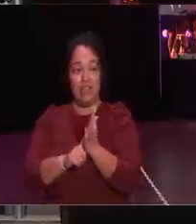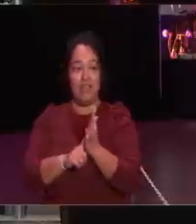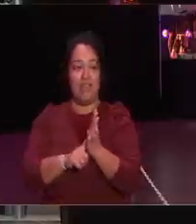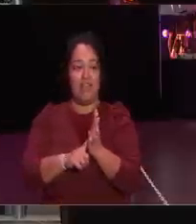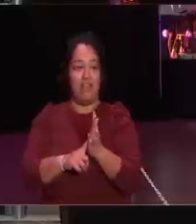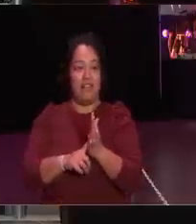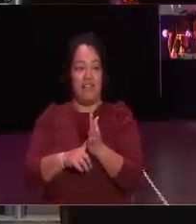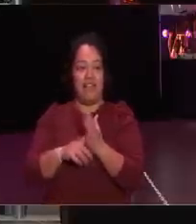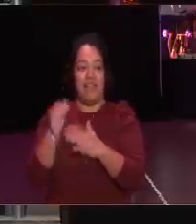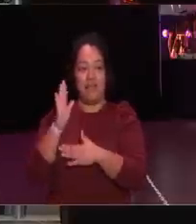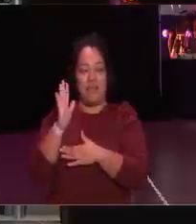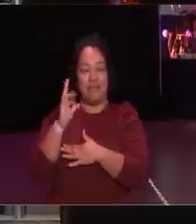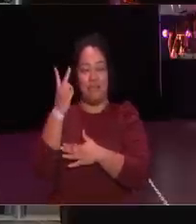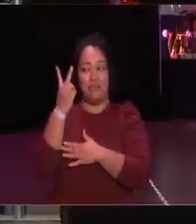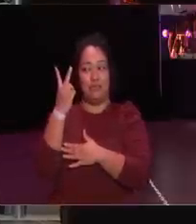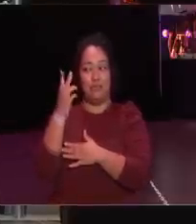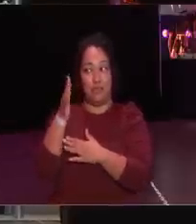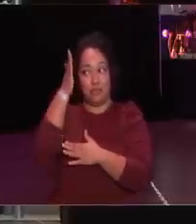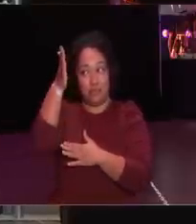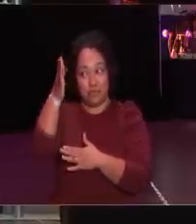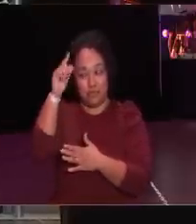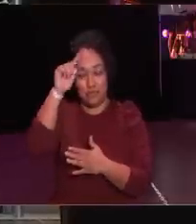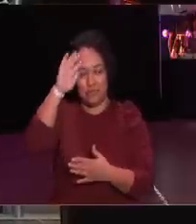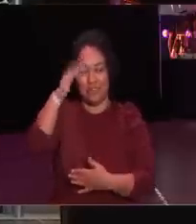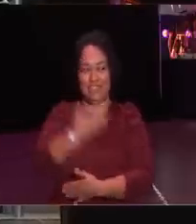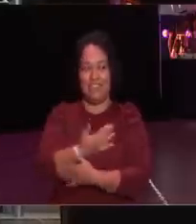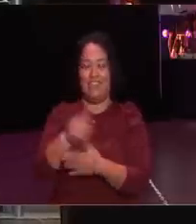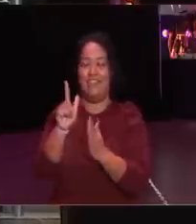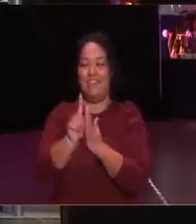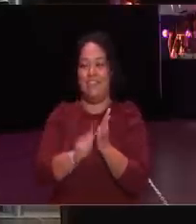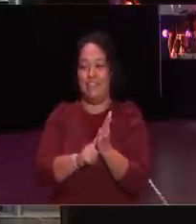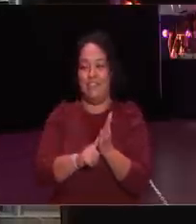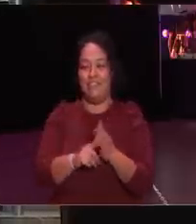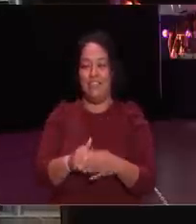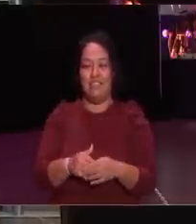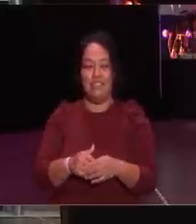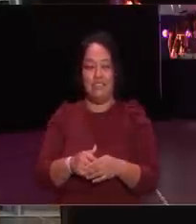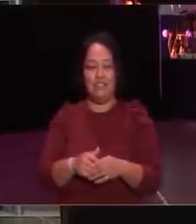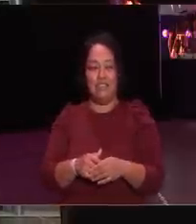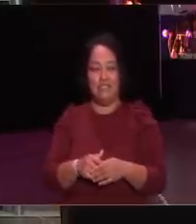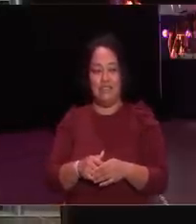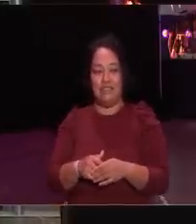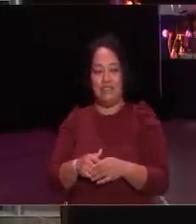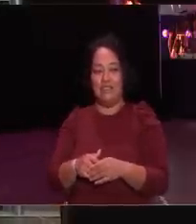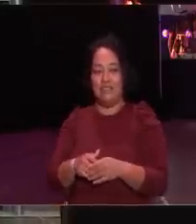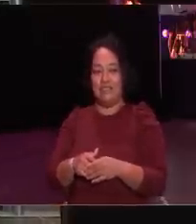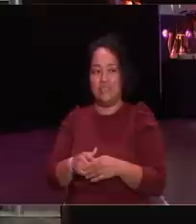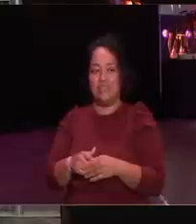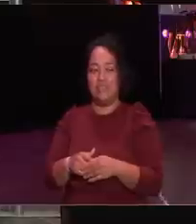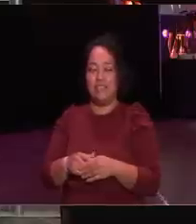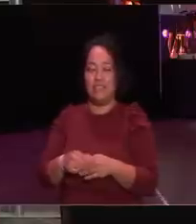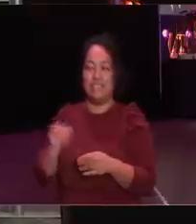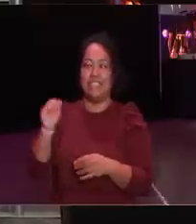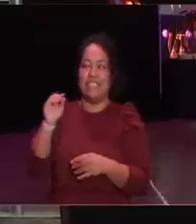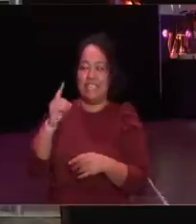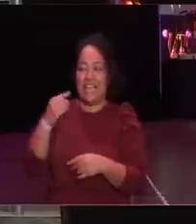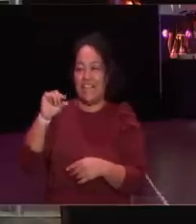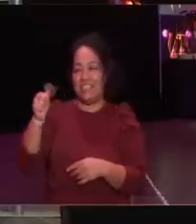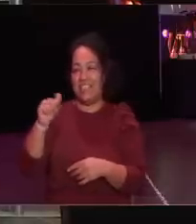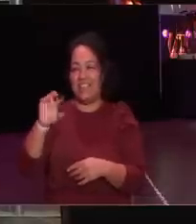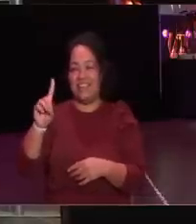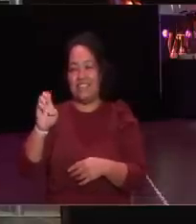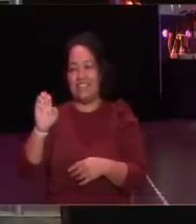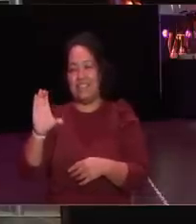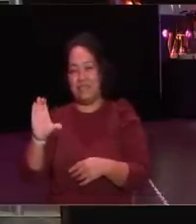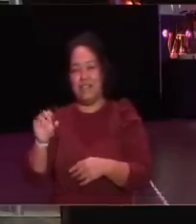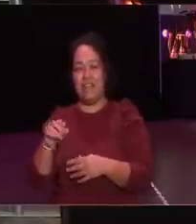dos futuros yernos. And my two future son-in-laws. El 10 de diciembre se casa Verónica. On the 10th of